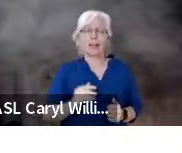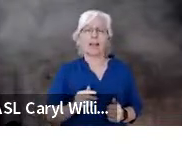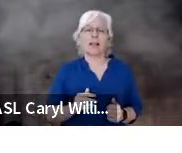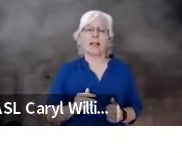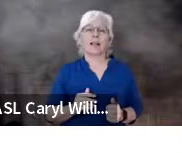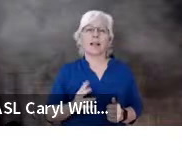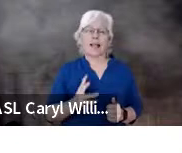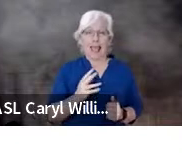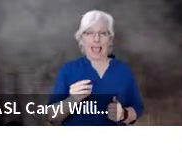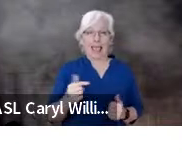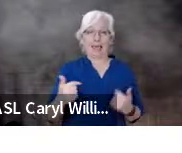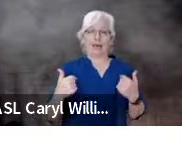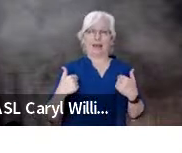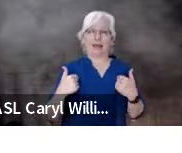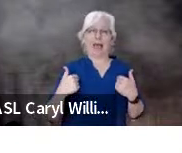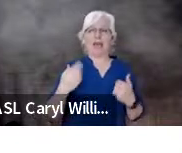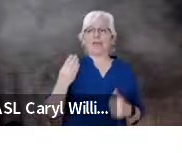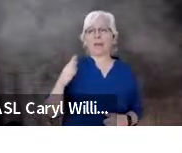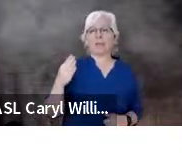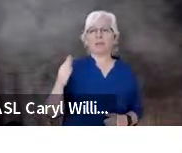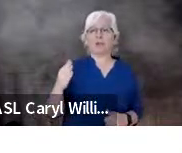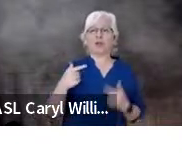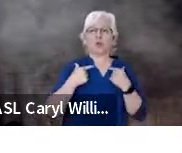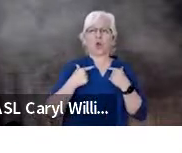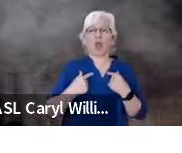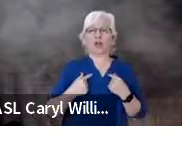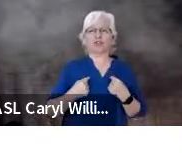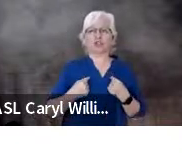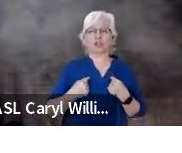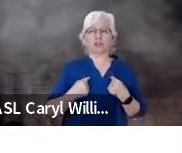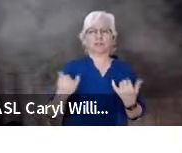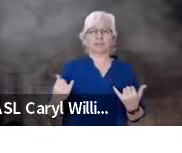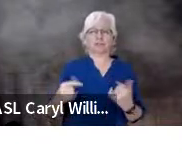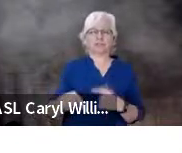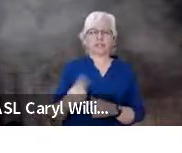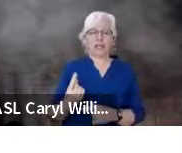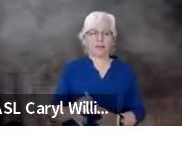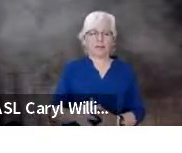I'm wearing a blue collared shirt today.